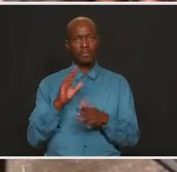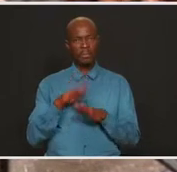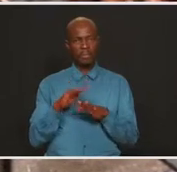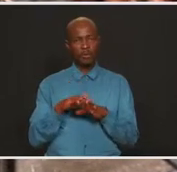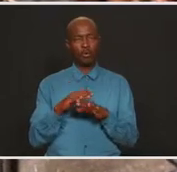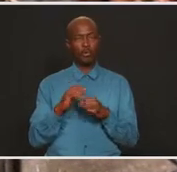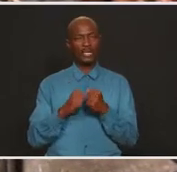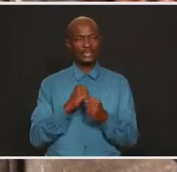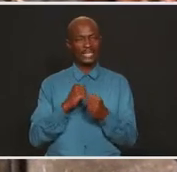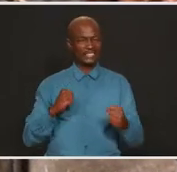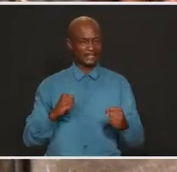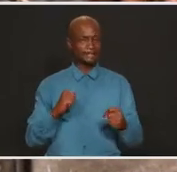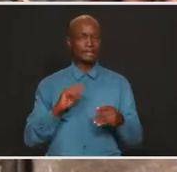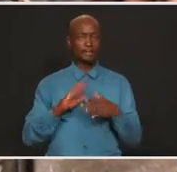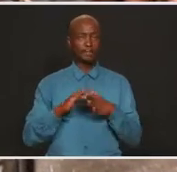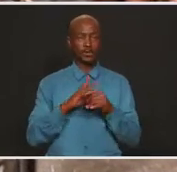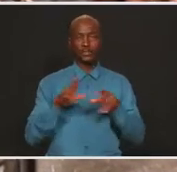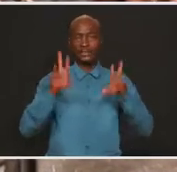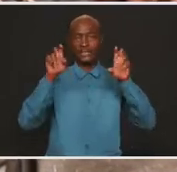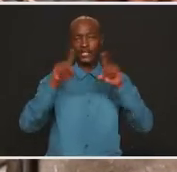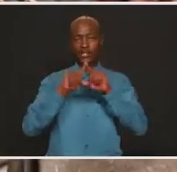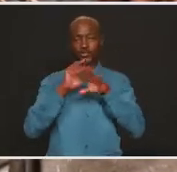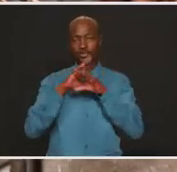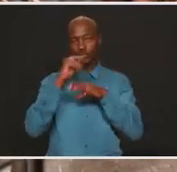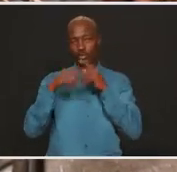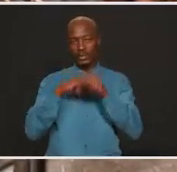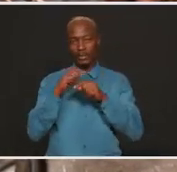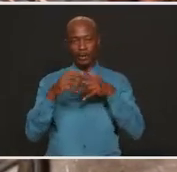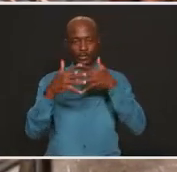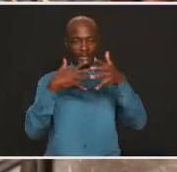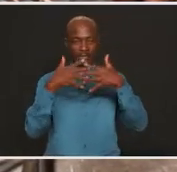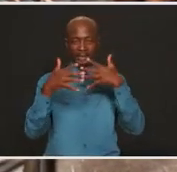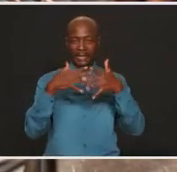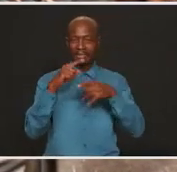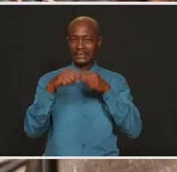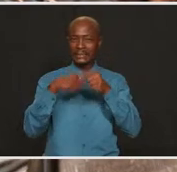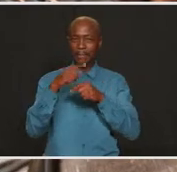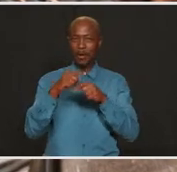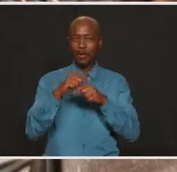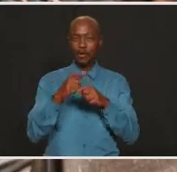issues of transparency in terms of finances